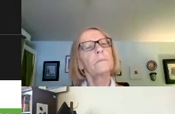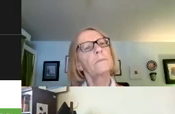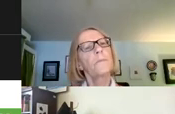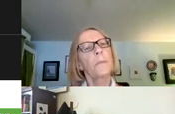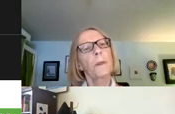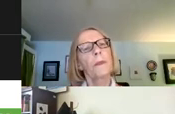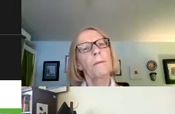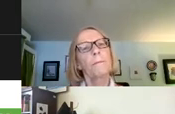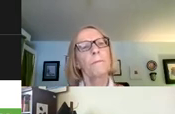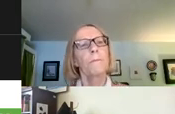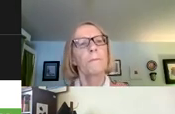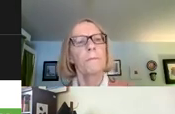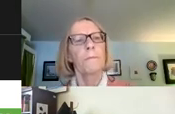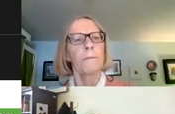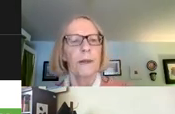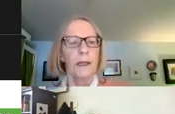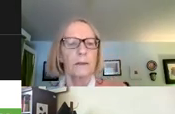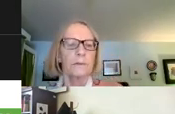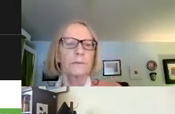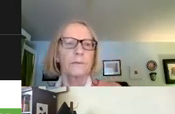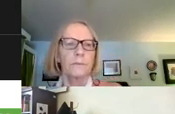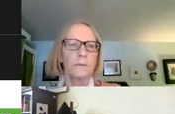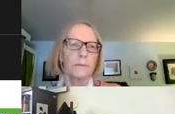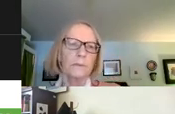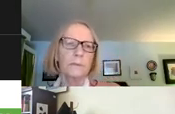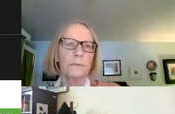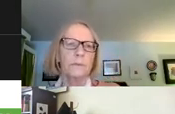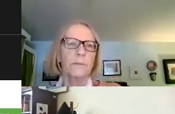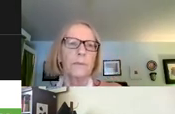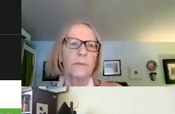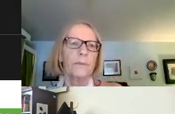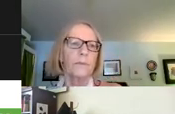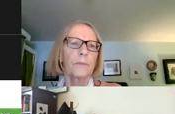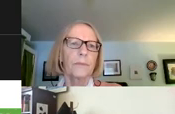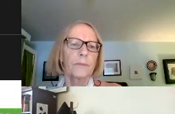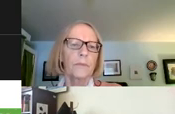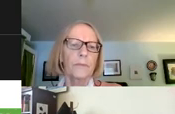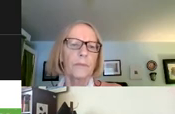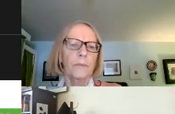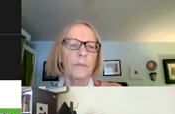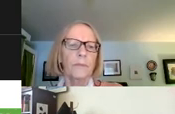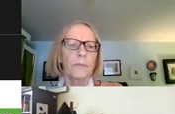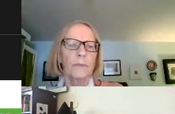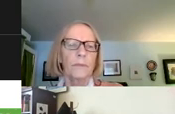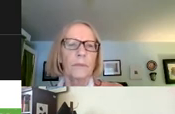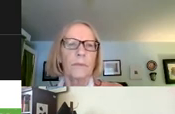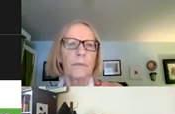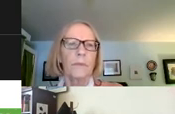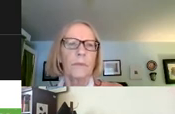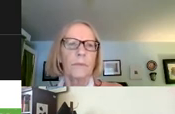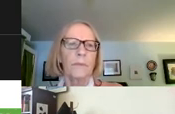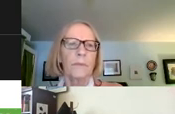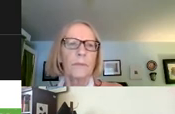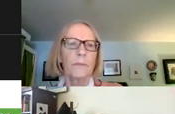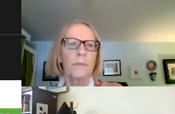of the right to not participate, of the implications of participating and not participating. So this is a large piece